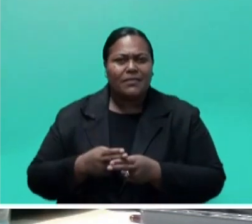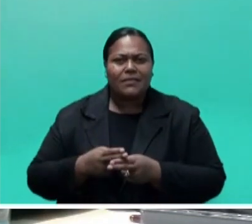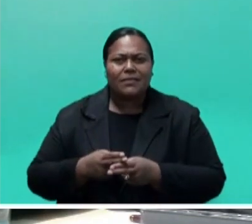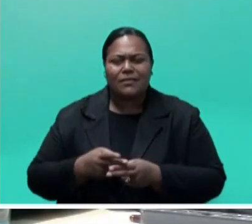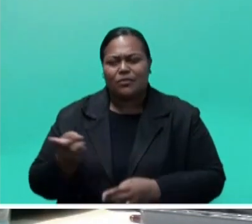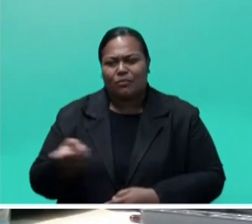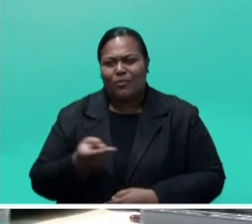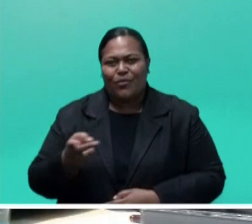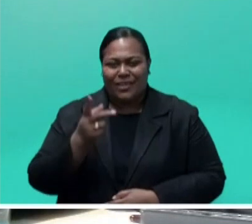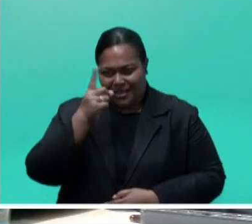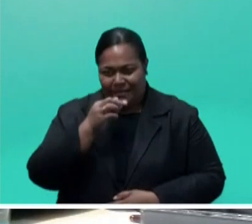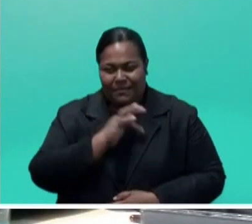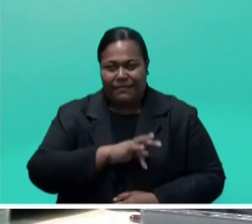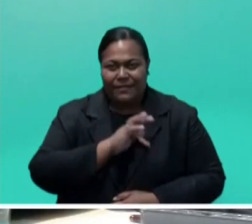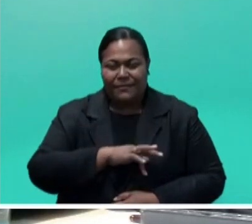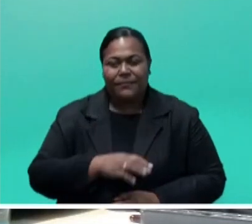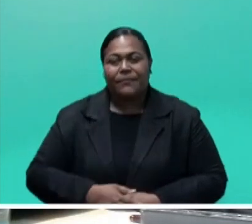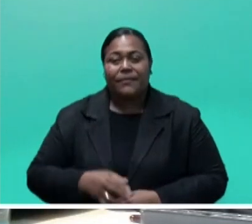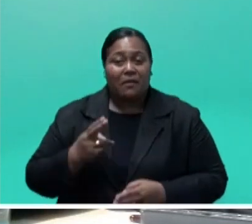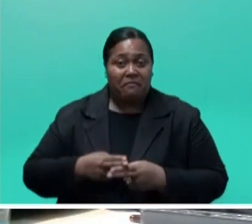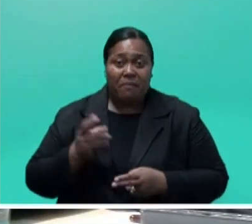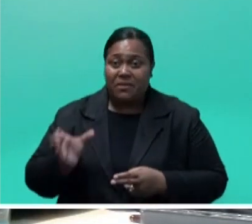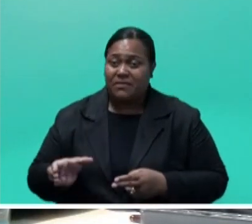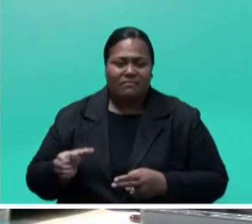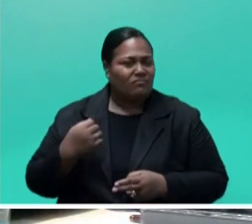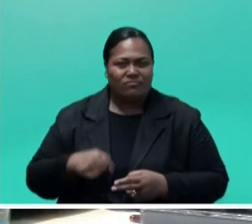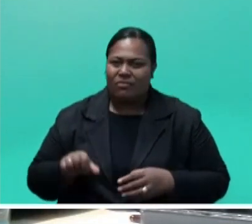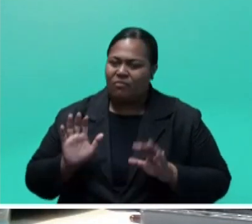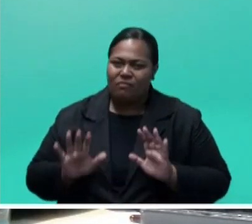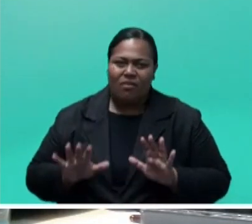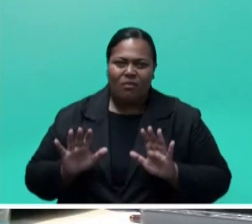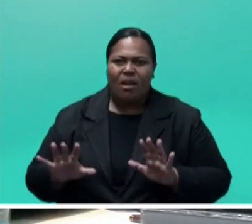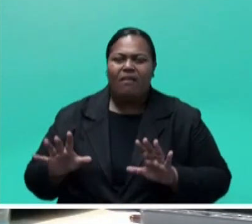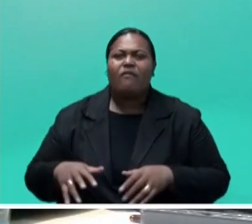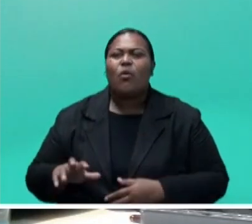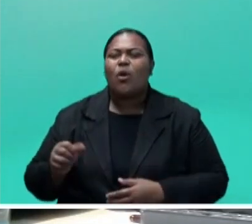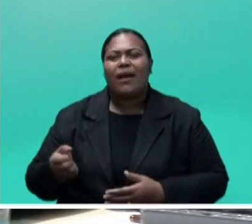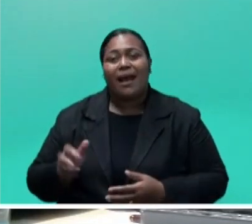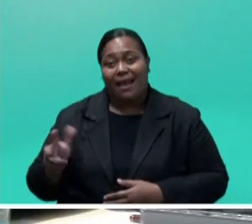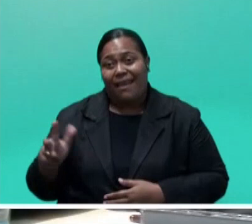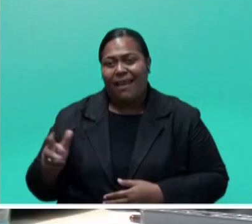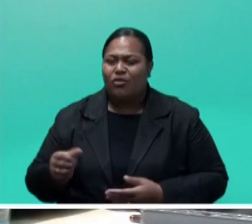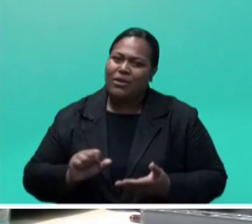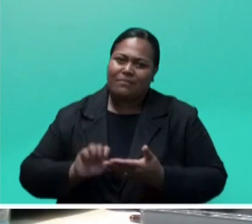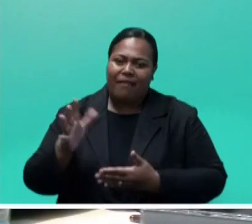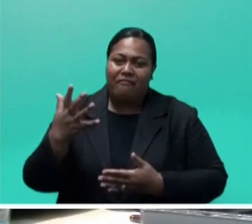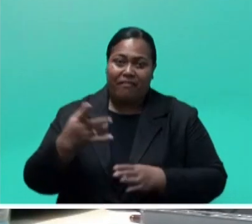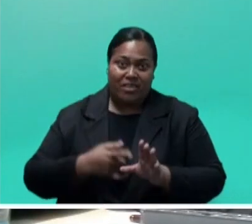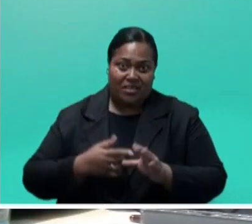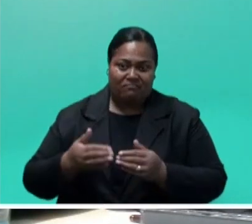parties. Farmers are no longer required to wait for the lease to expire in 5 years, but they can